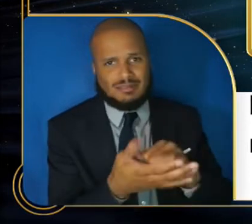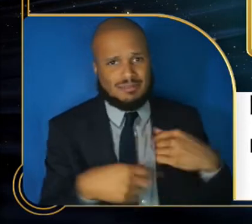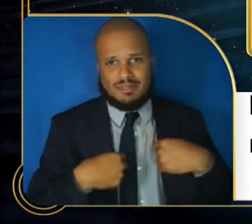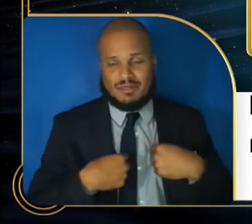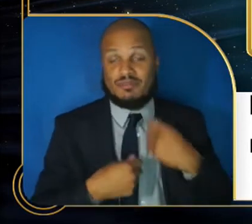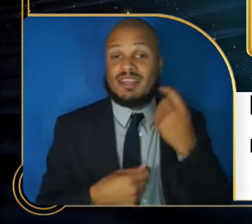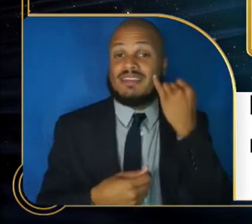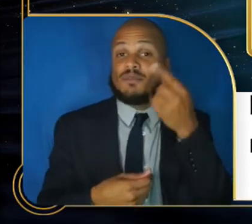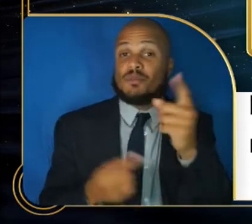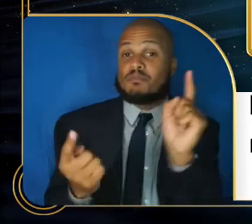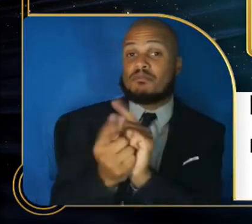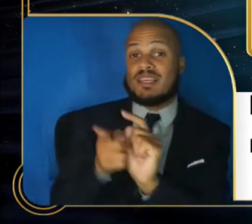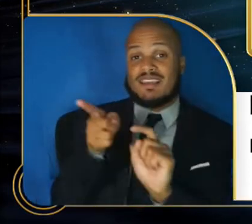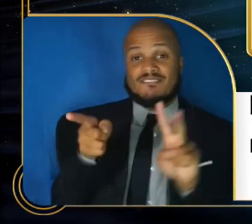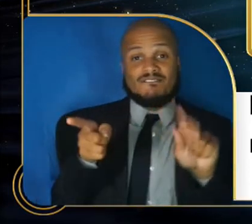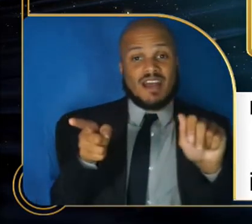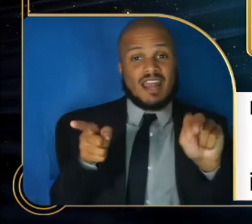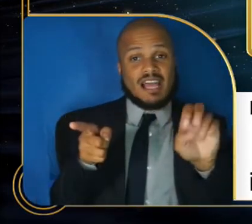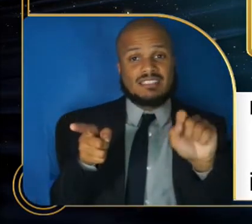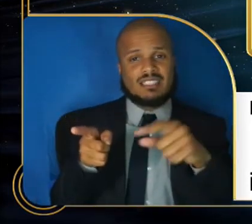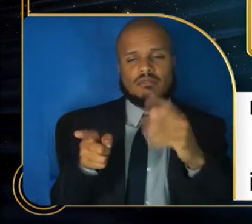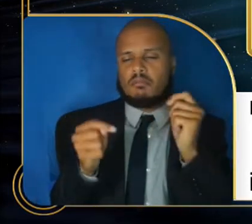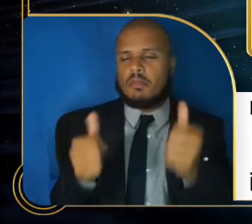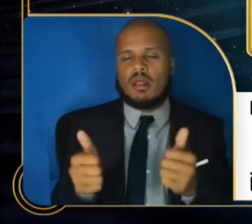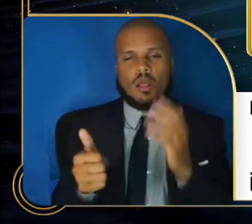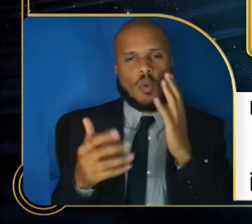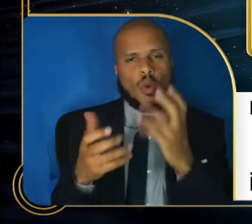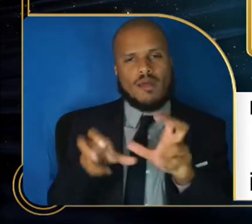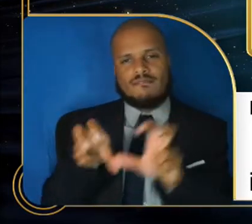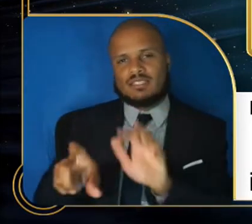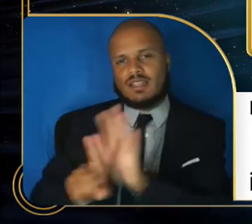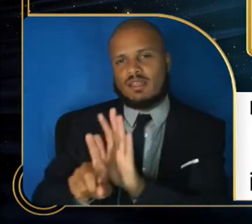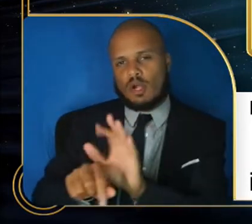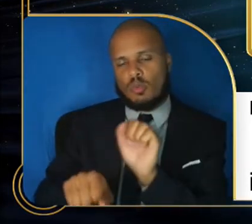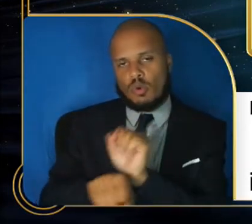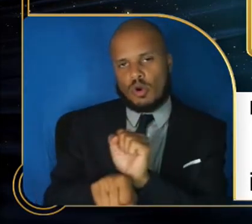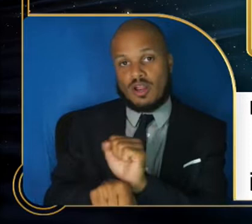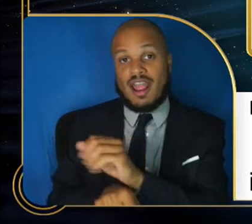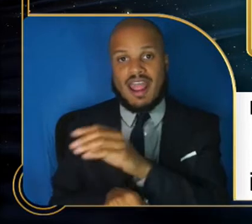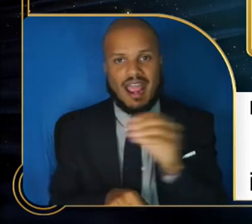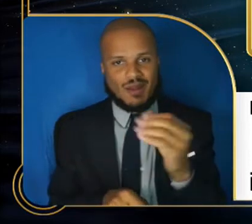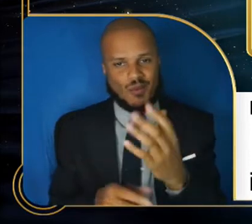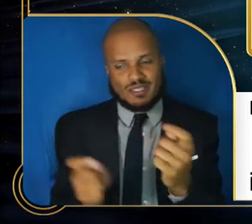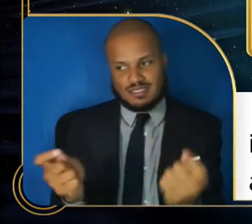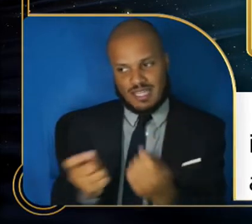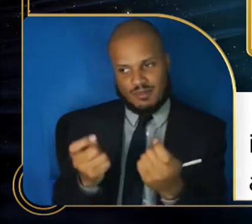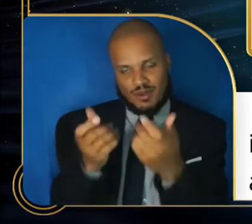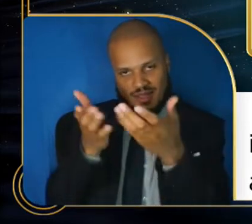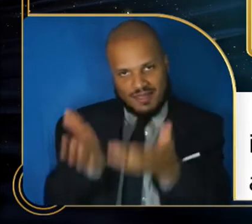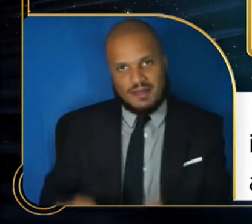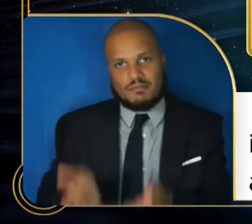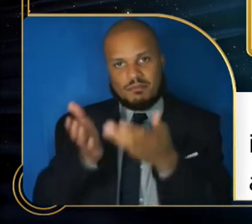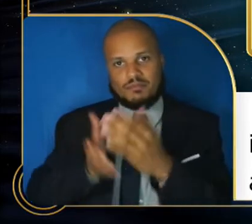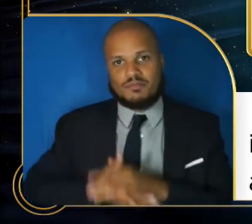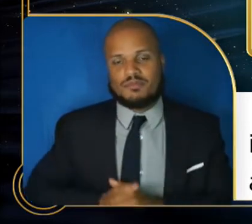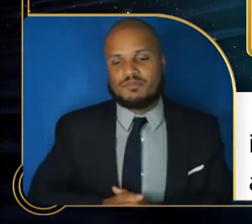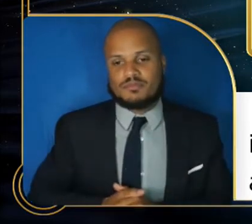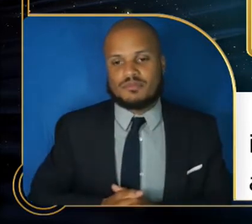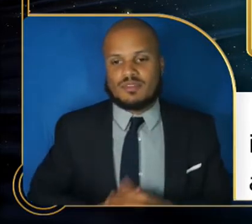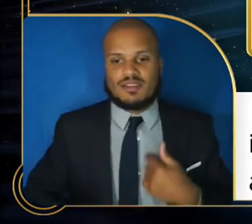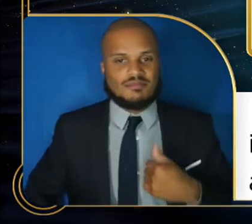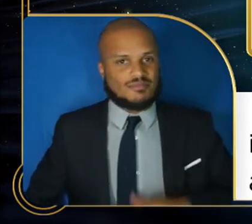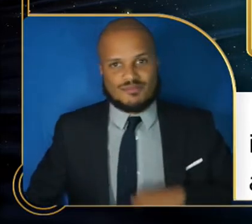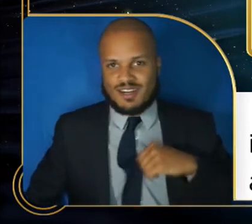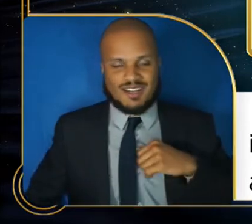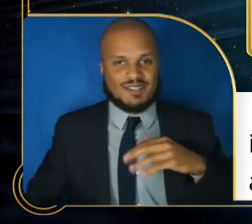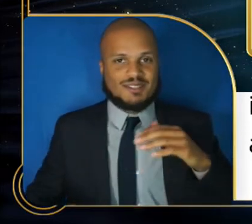Vanessa, you immediately want to invest in their work, and you also want to celebrate them. I'm proud to